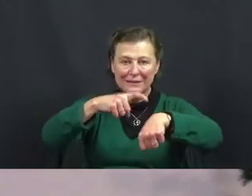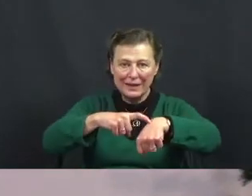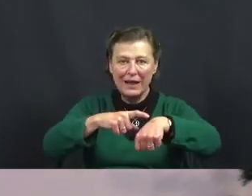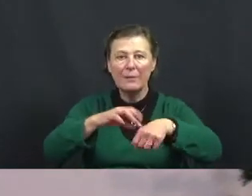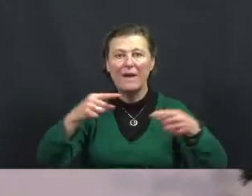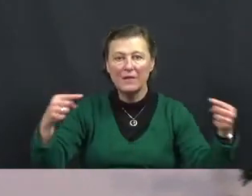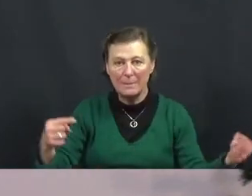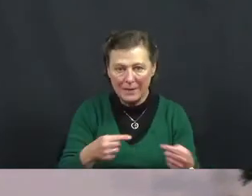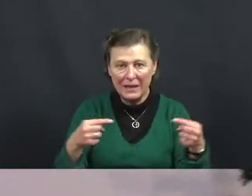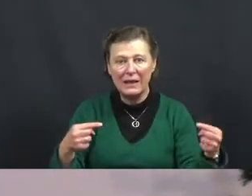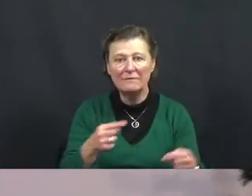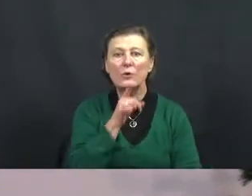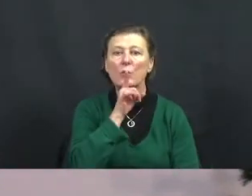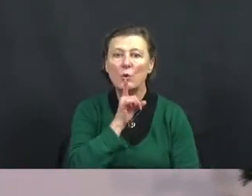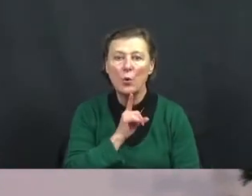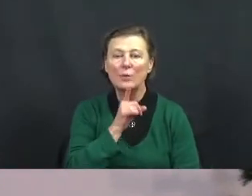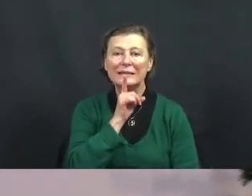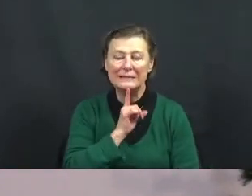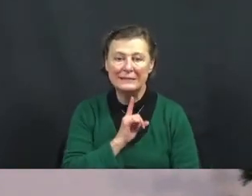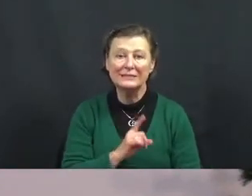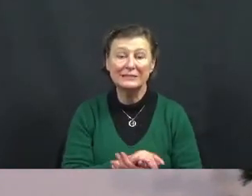painful loneliness.